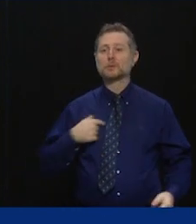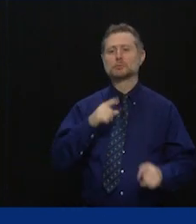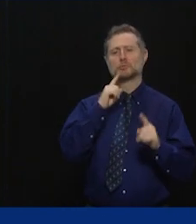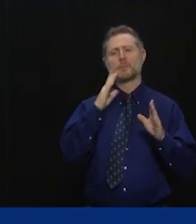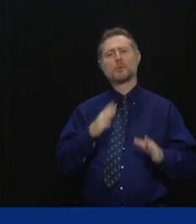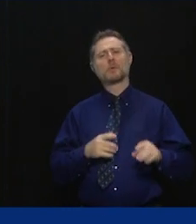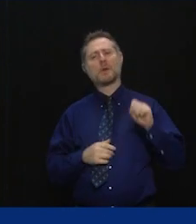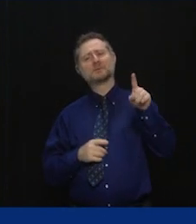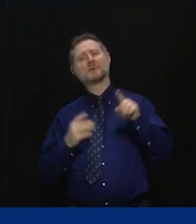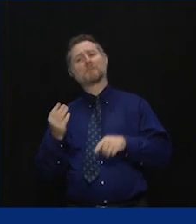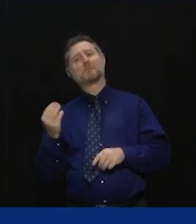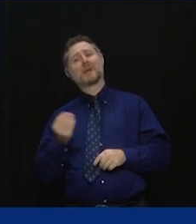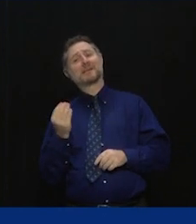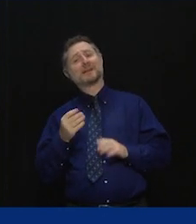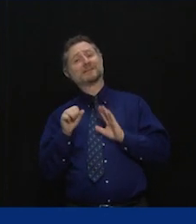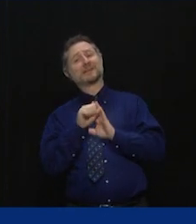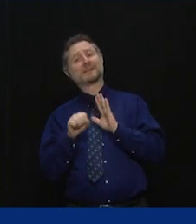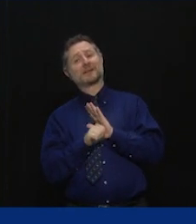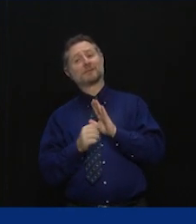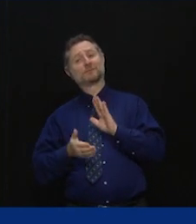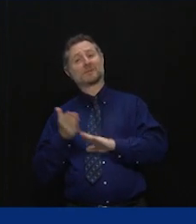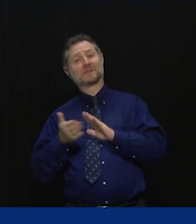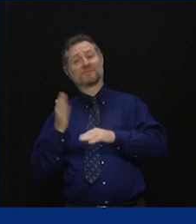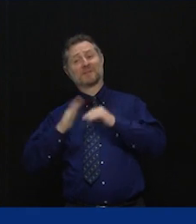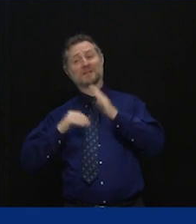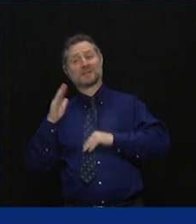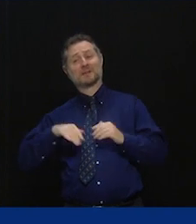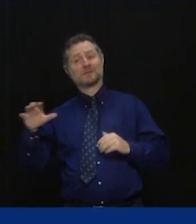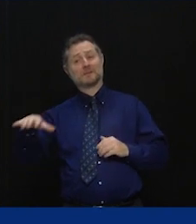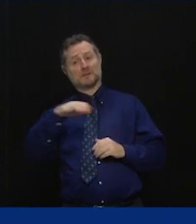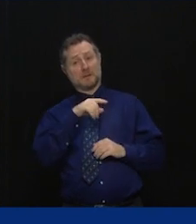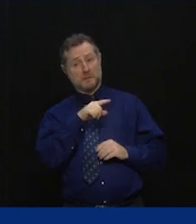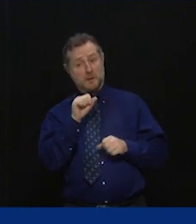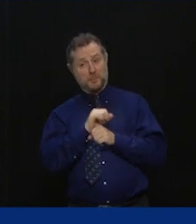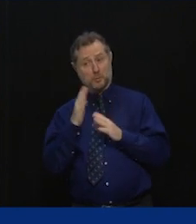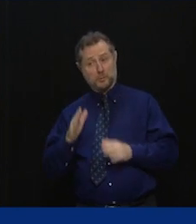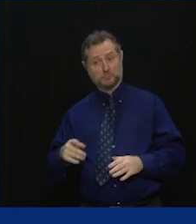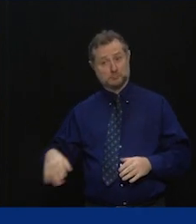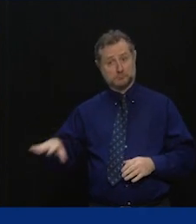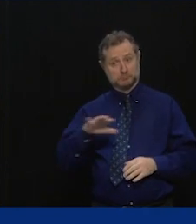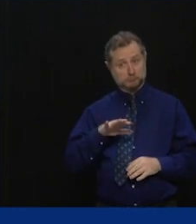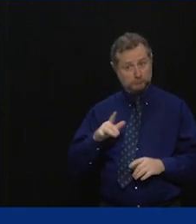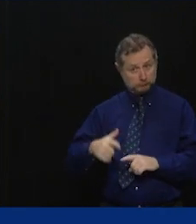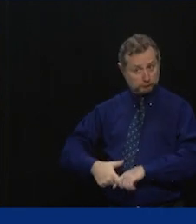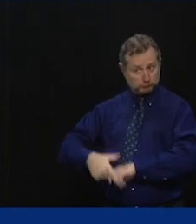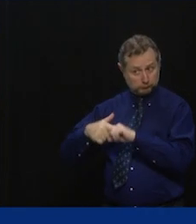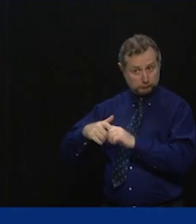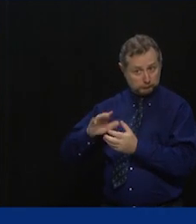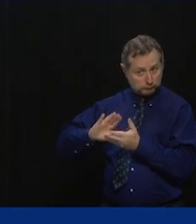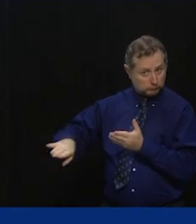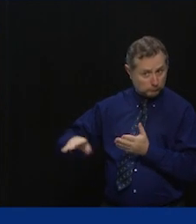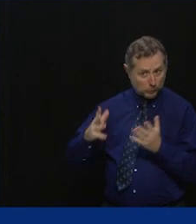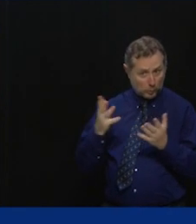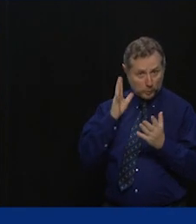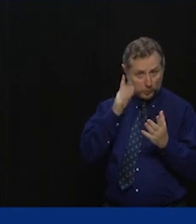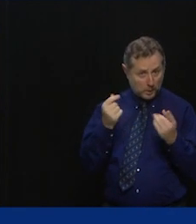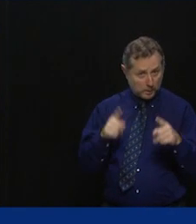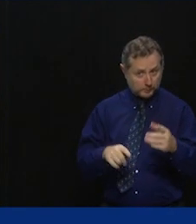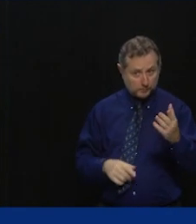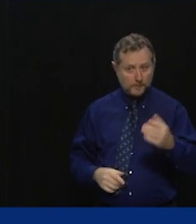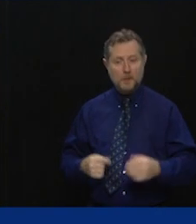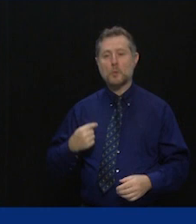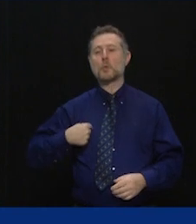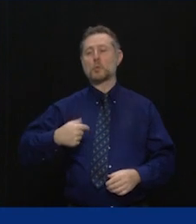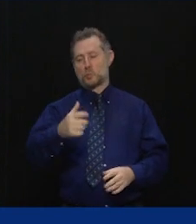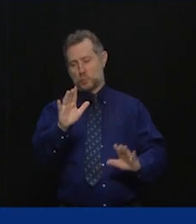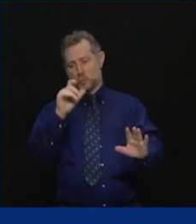in state-run facilities, will those employees be suspended, or can you talk about what the logistics of Monday are going to look like? We are working out with the unions the